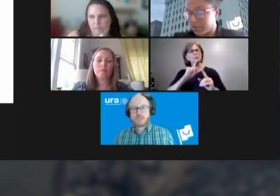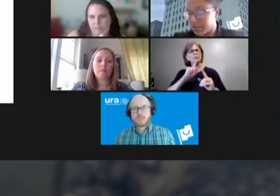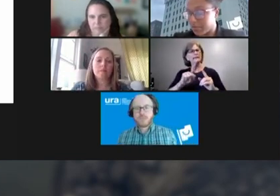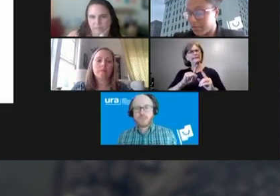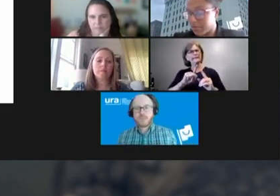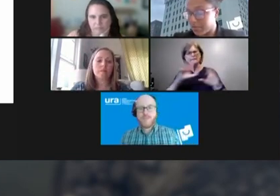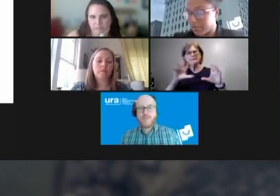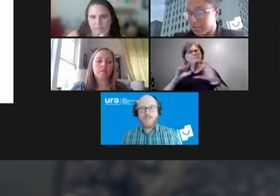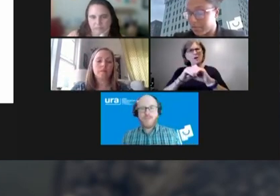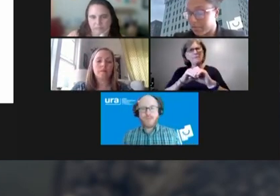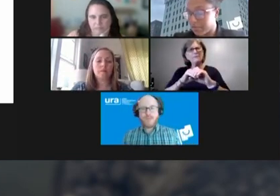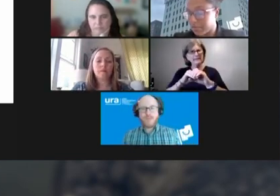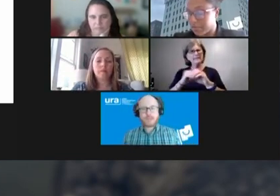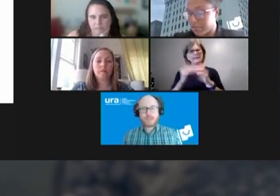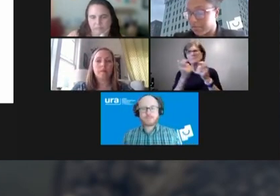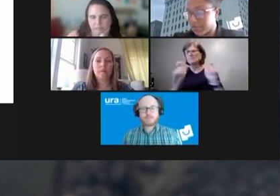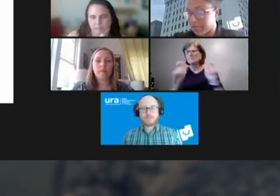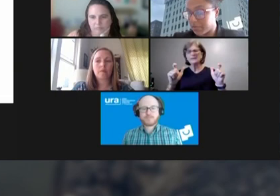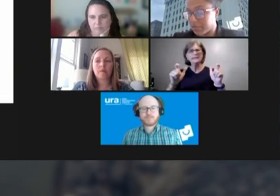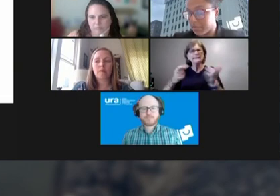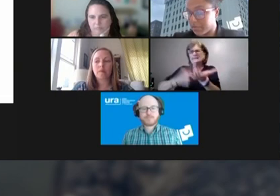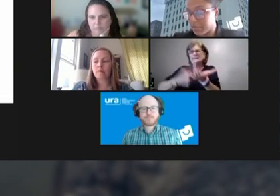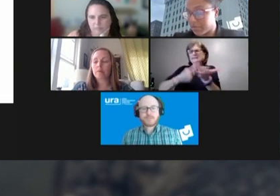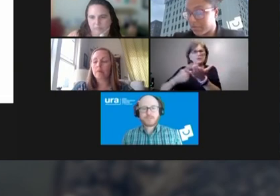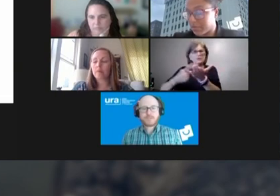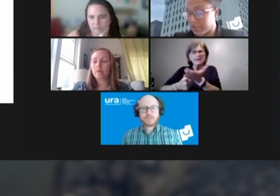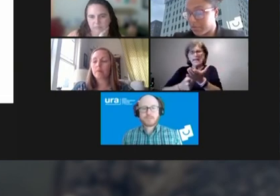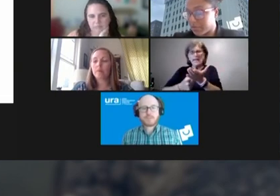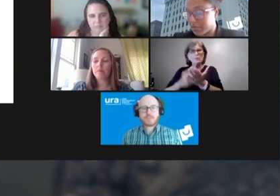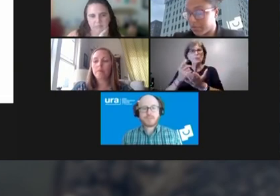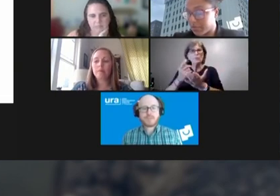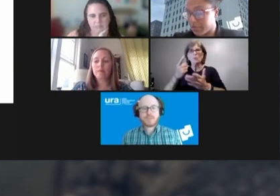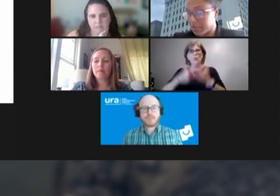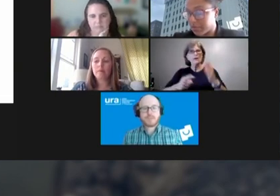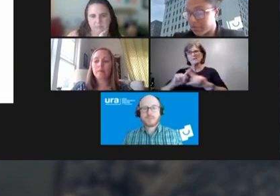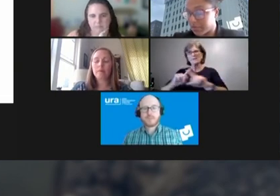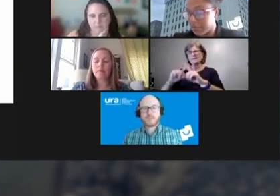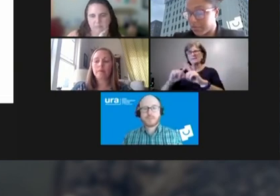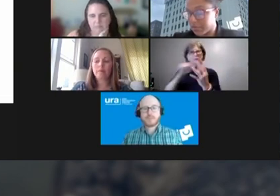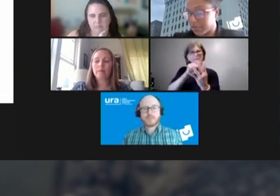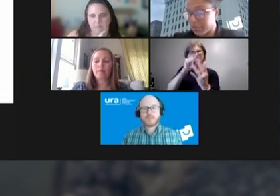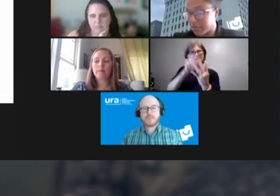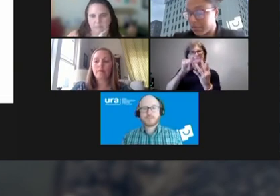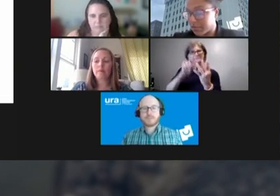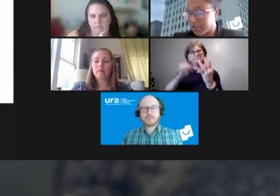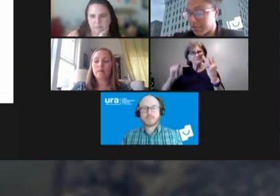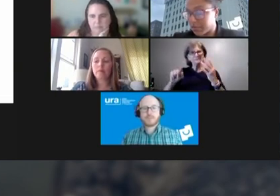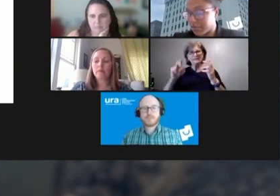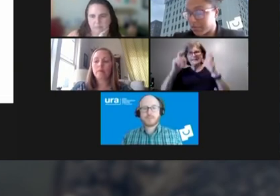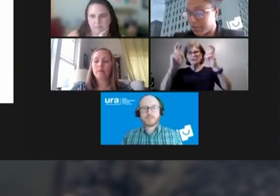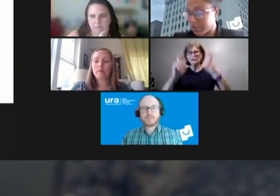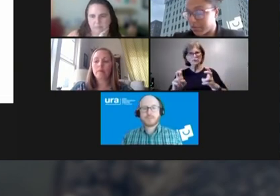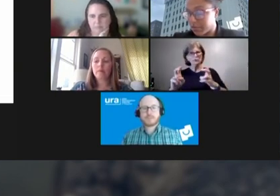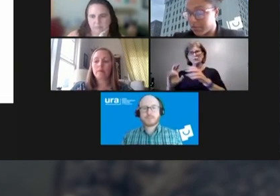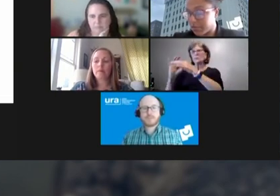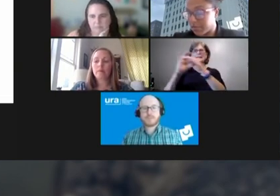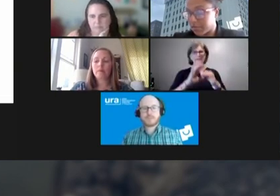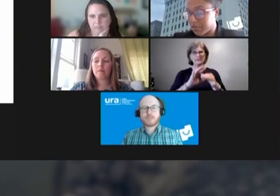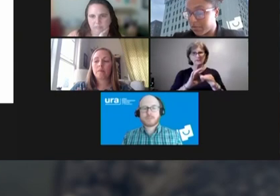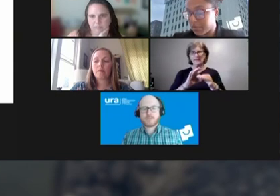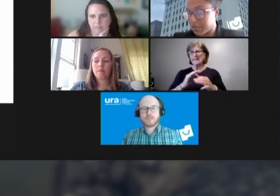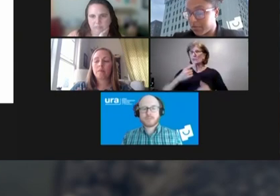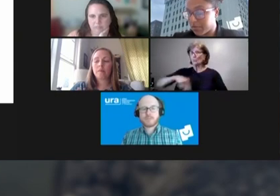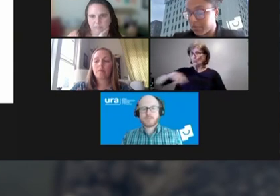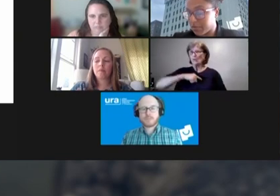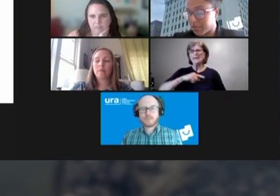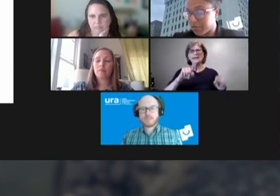and all of the prongs of affordable housing and fair housing. So please, you know, to the group, continue to raise opportunities for